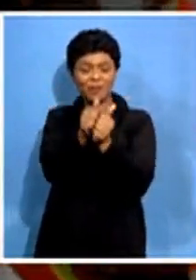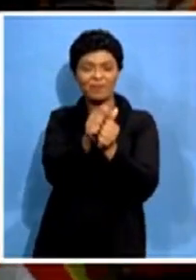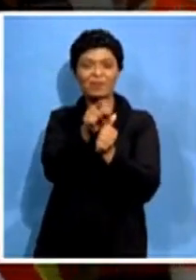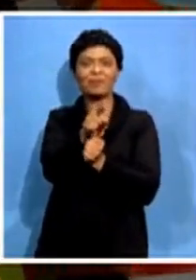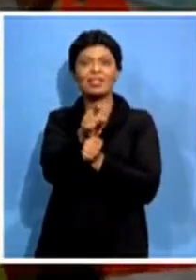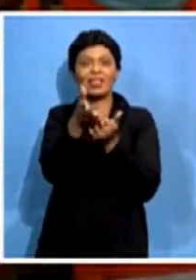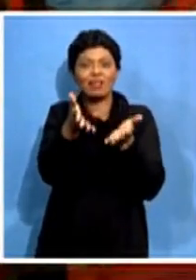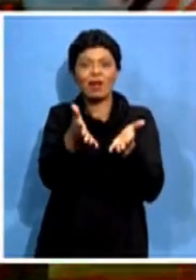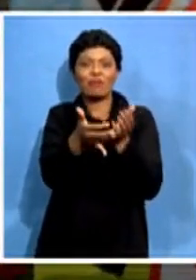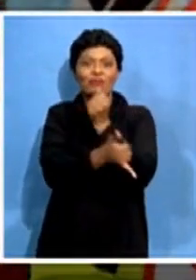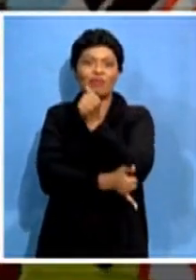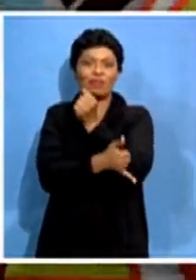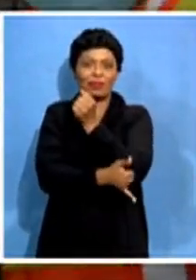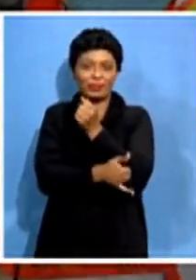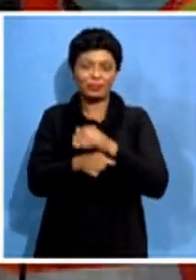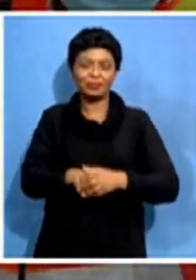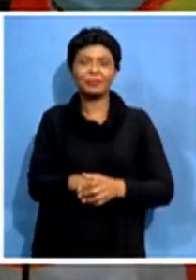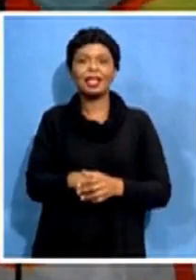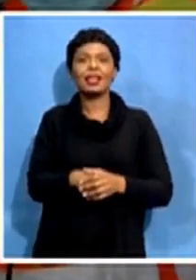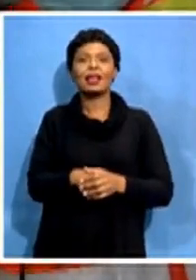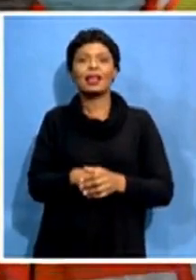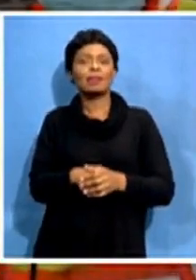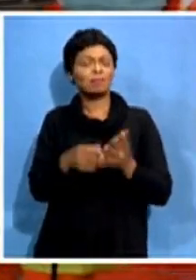quite a lot of excitement, as you can see.